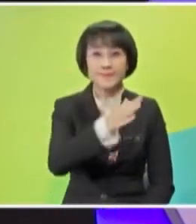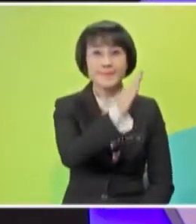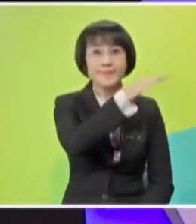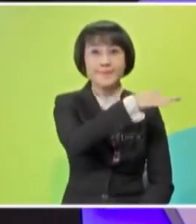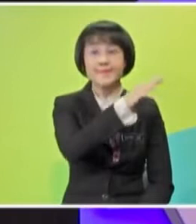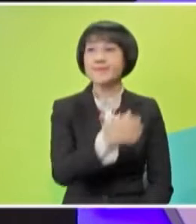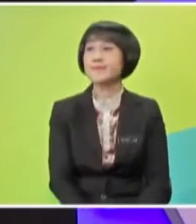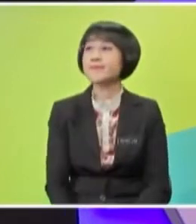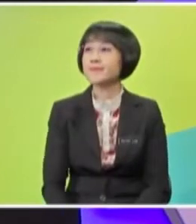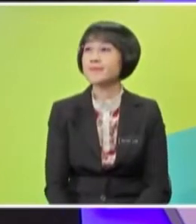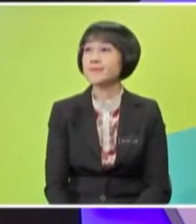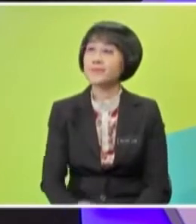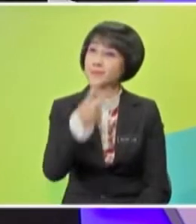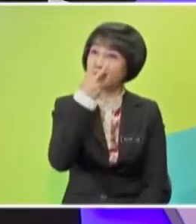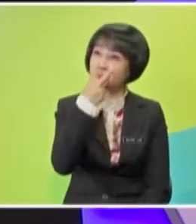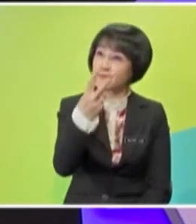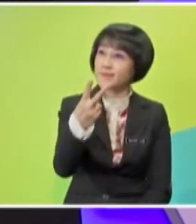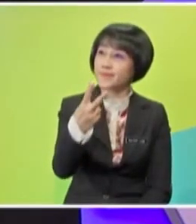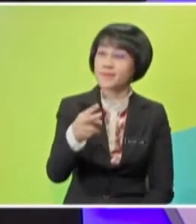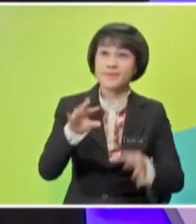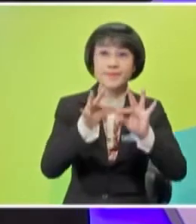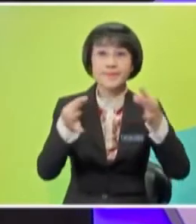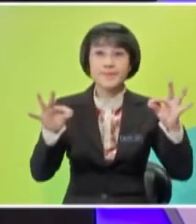Now let's look at statement 1.